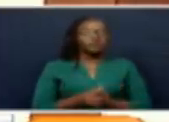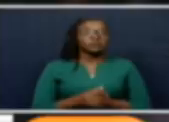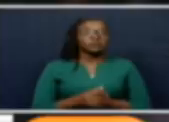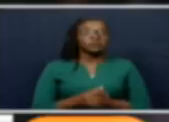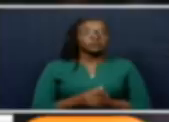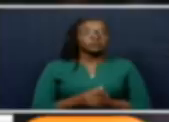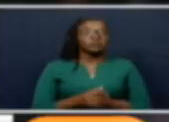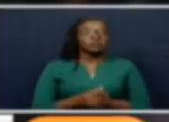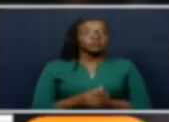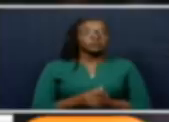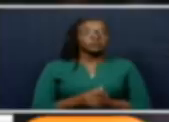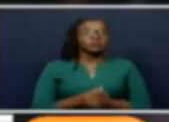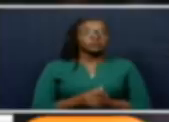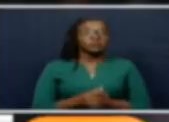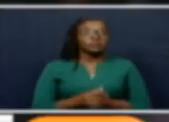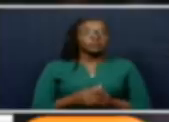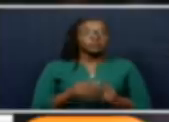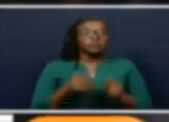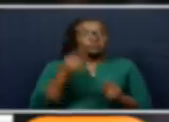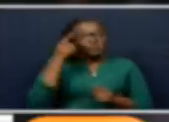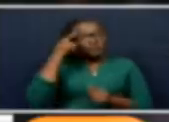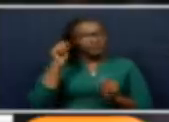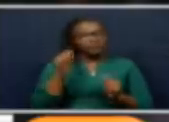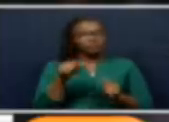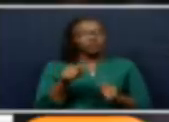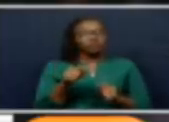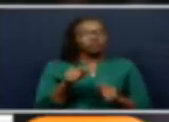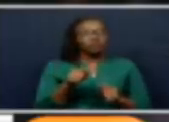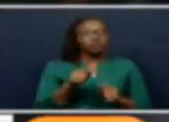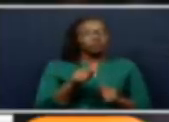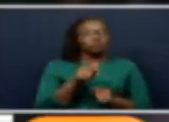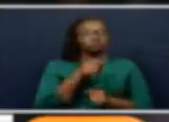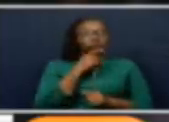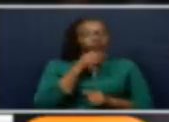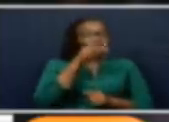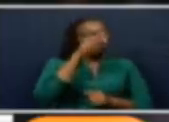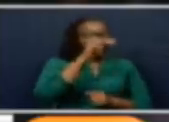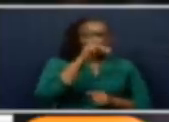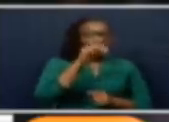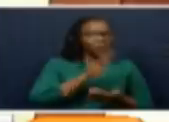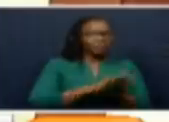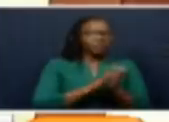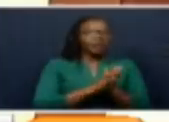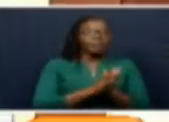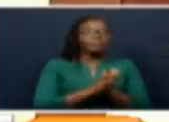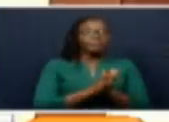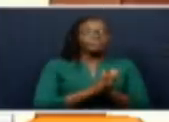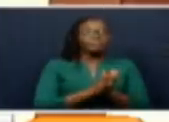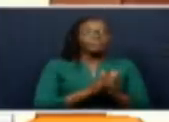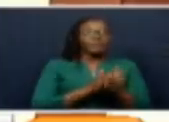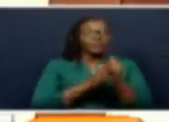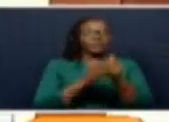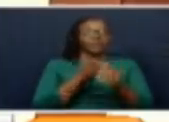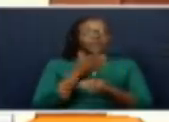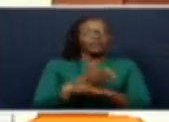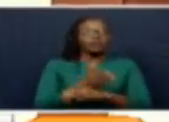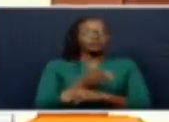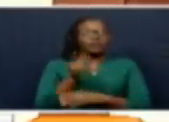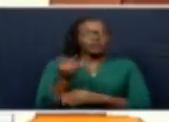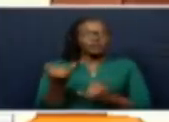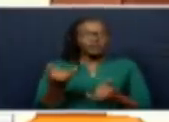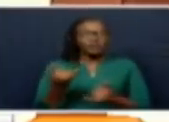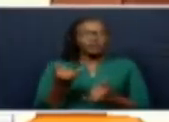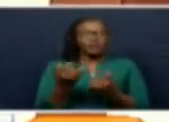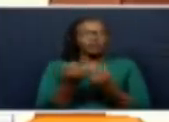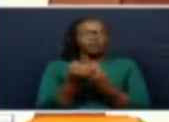Could Miguna succeed Raila Odinga as the leader? I don't know. Huh? I don't know. Your thoughts? Let me tell you, I don't know. Oh, come on, you just said if